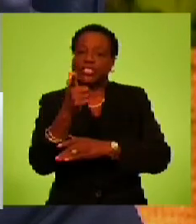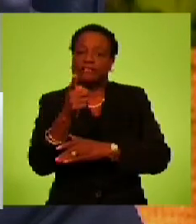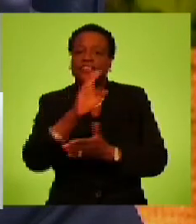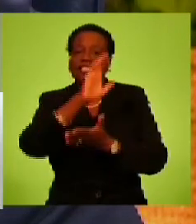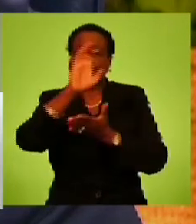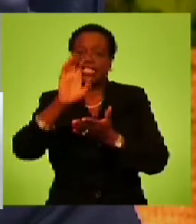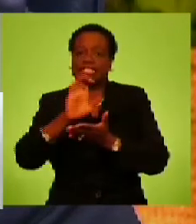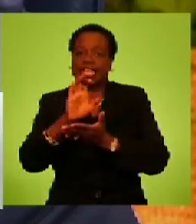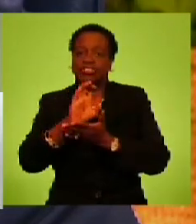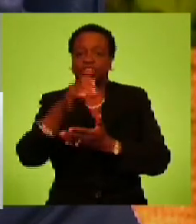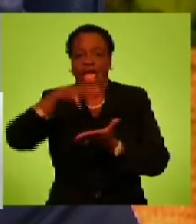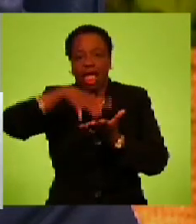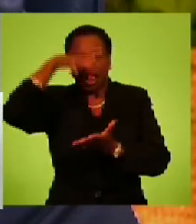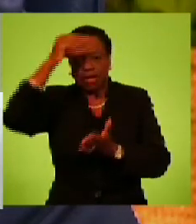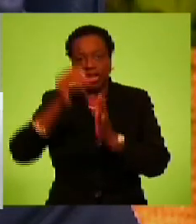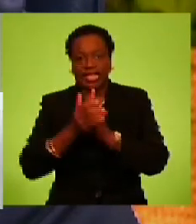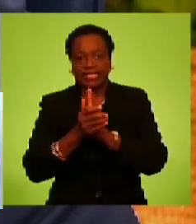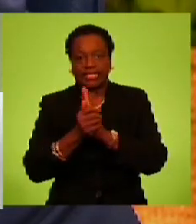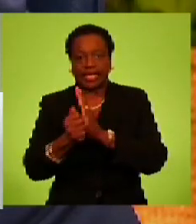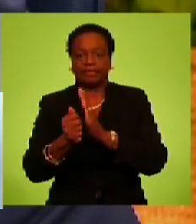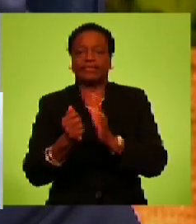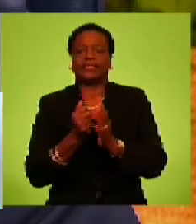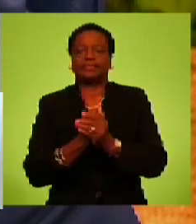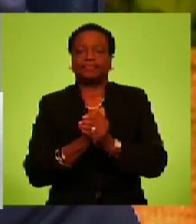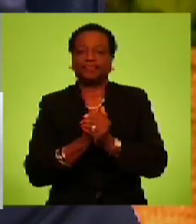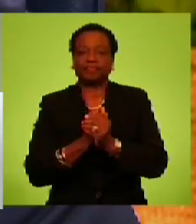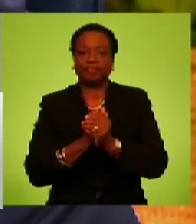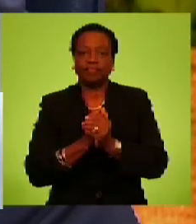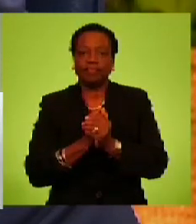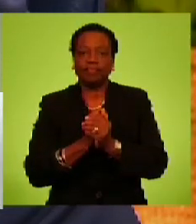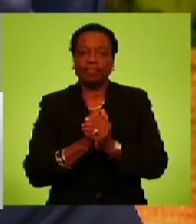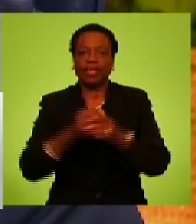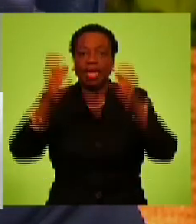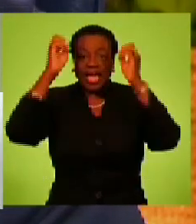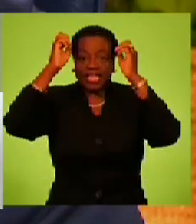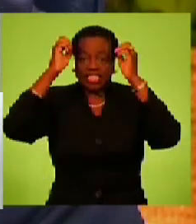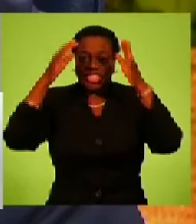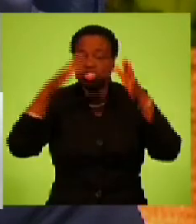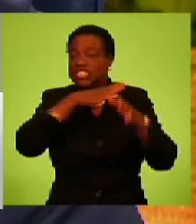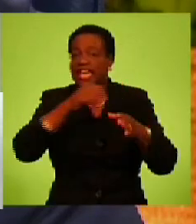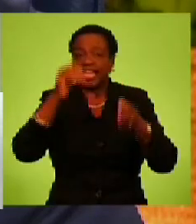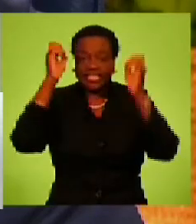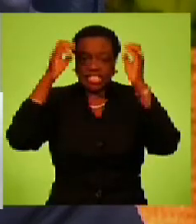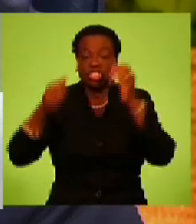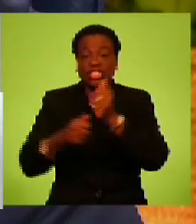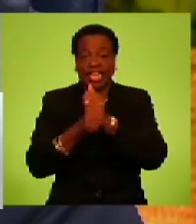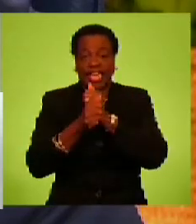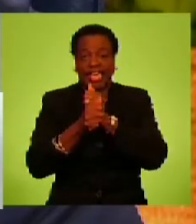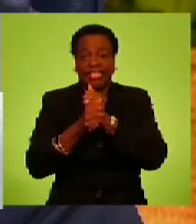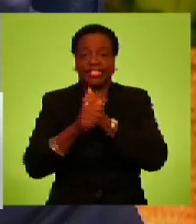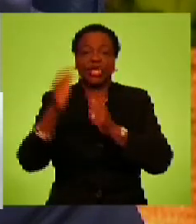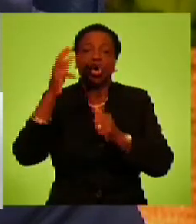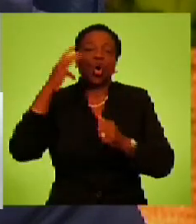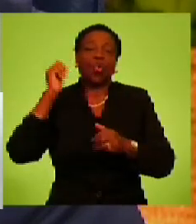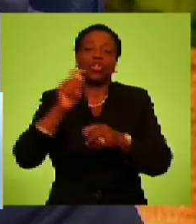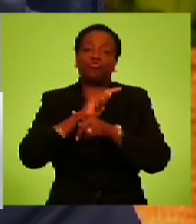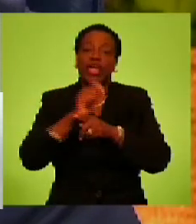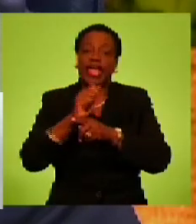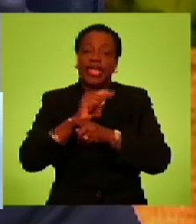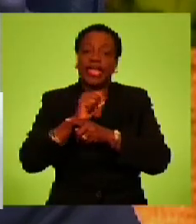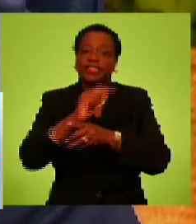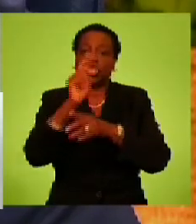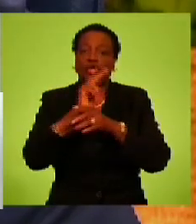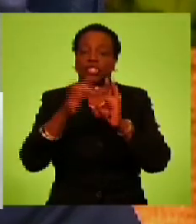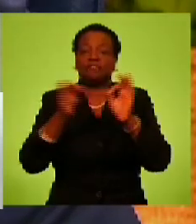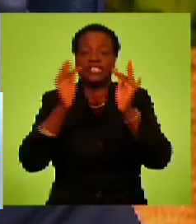develop and to enhance 21st century learning skills. Teachers